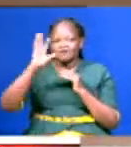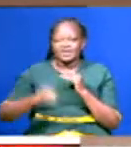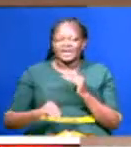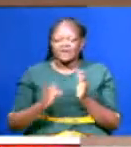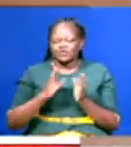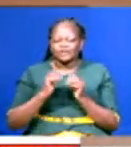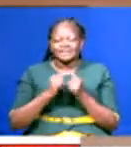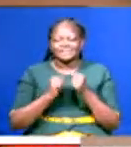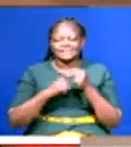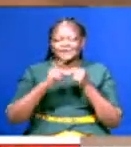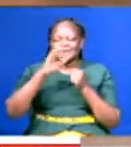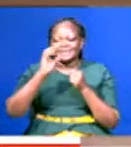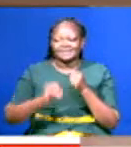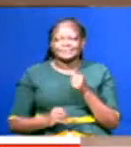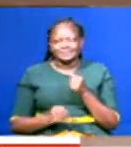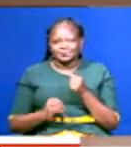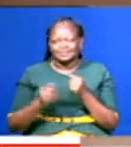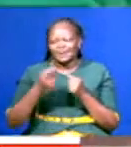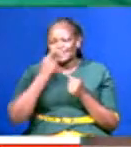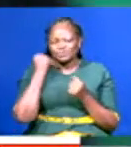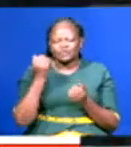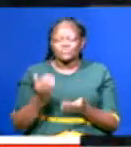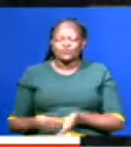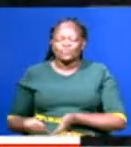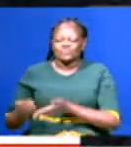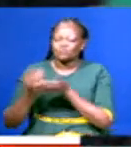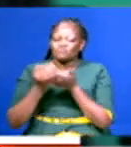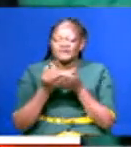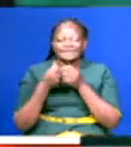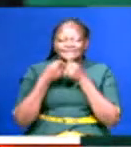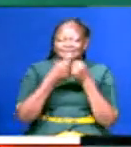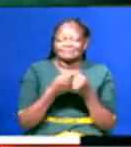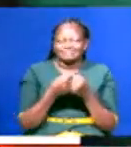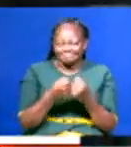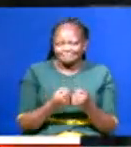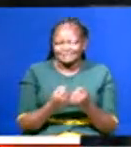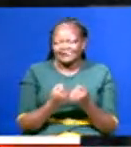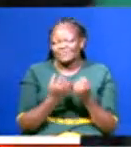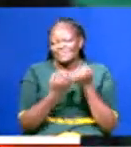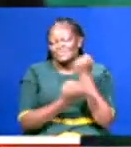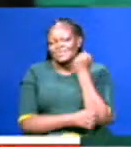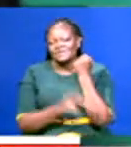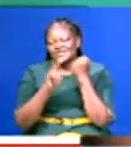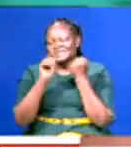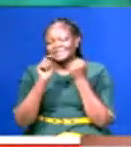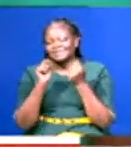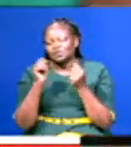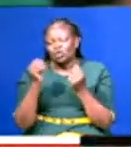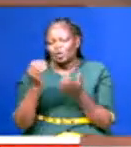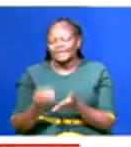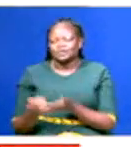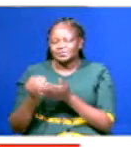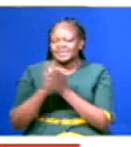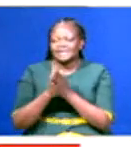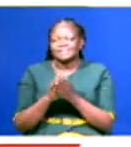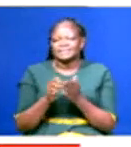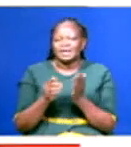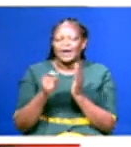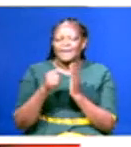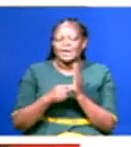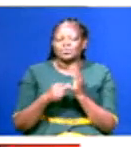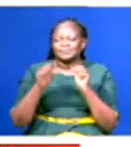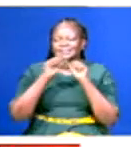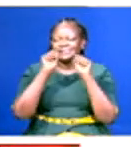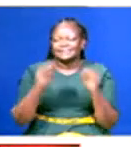16%, mainly caused by collection inefficiencies stemming from poor VAT collection and manual system gaps. The